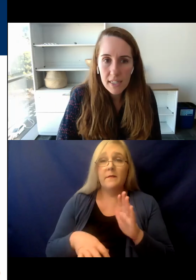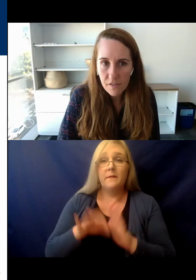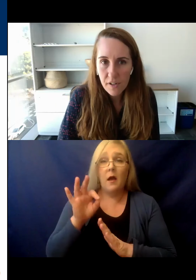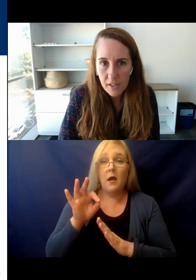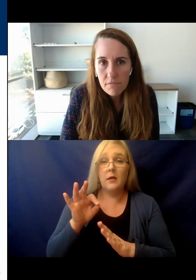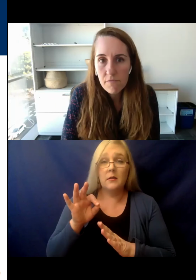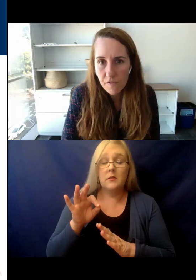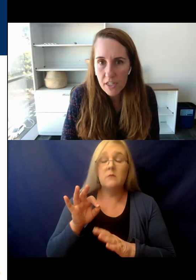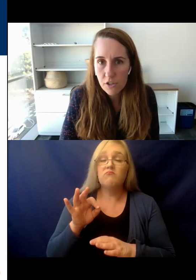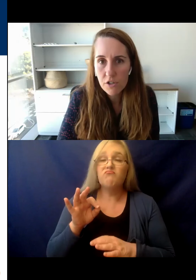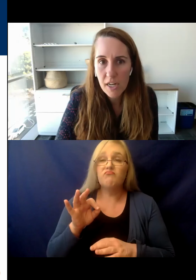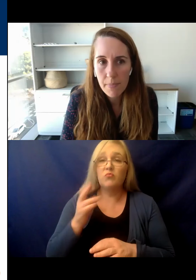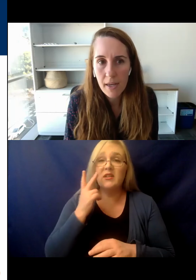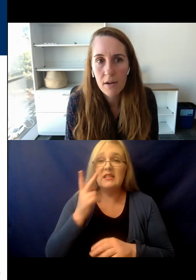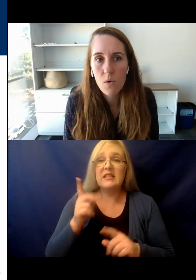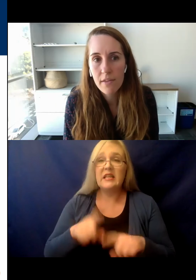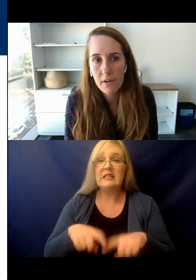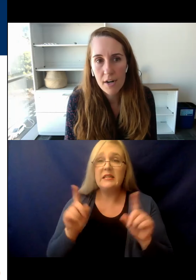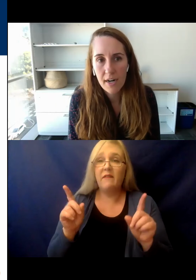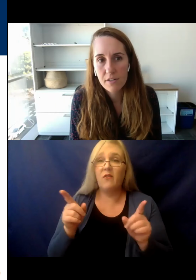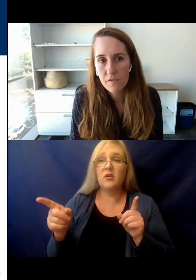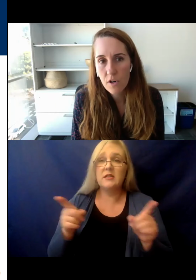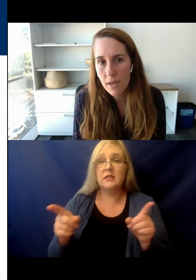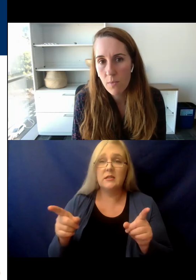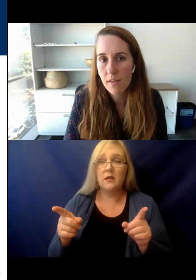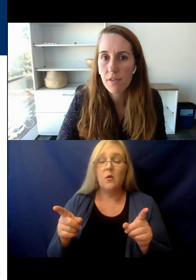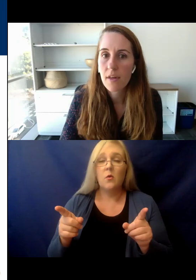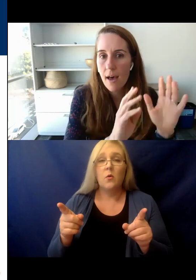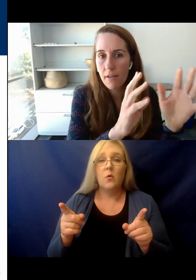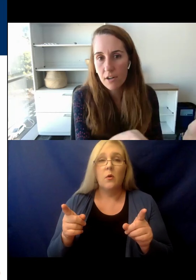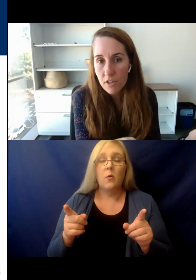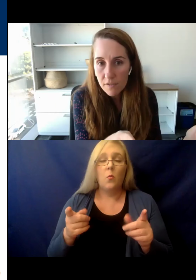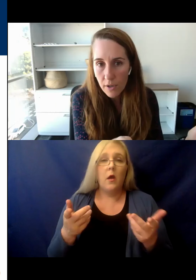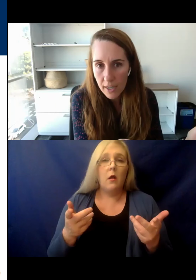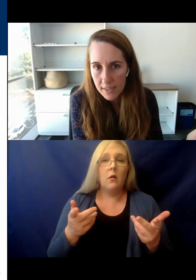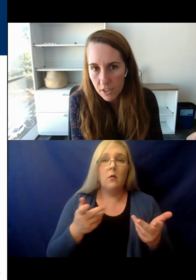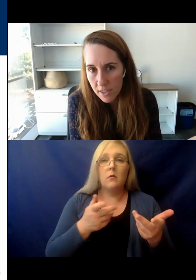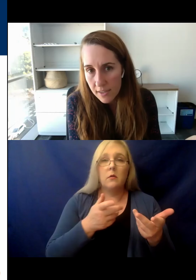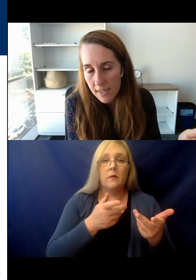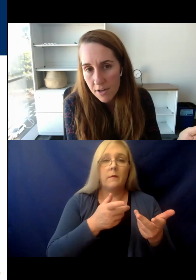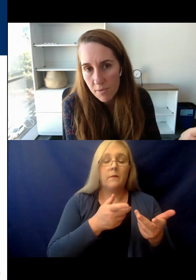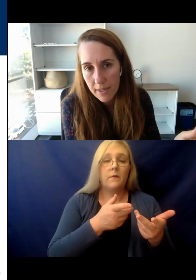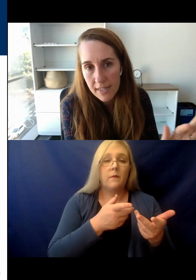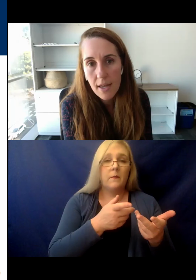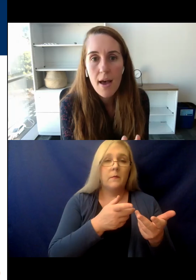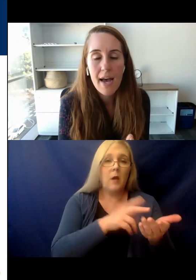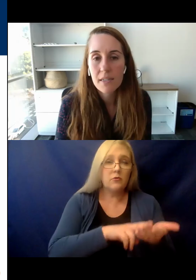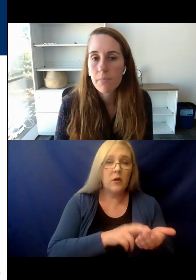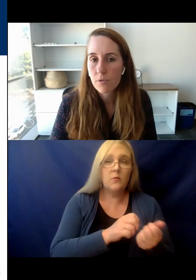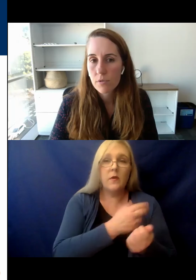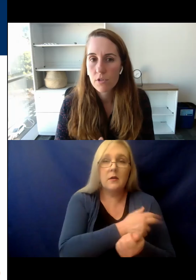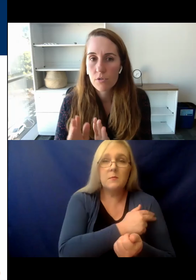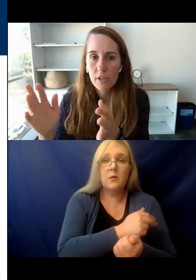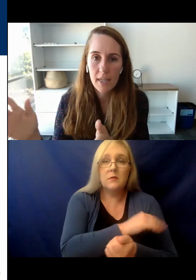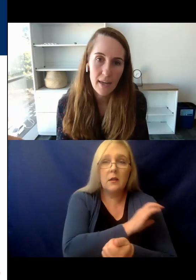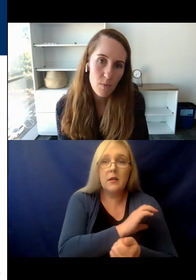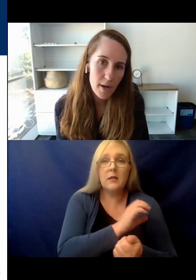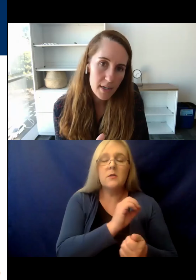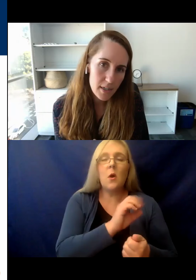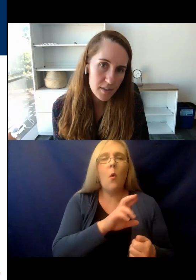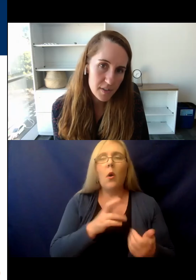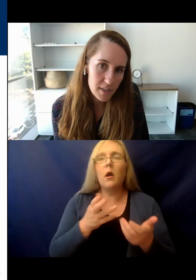do see different features shaping whether contracts are forming with healthcare delivery organizations and AAAs, as opposed to